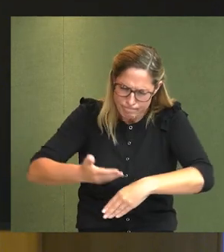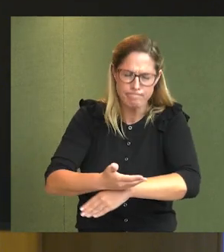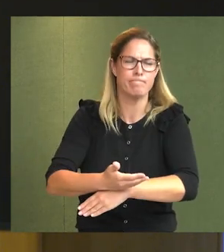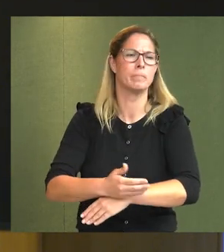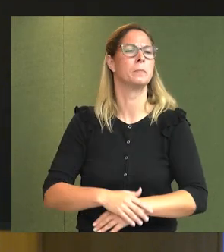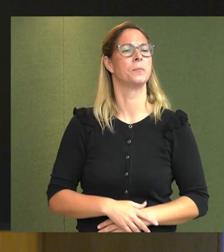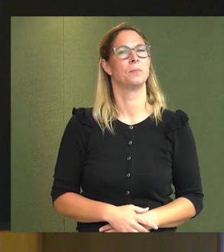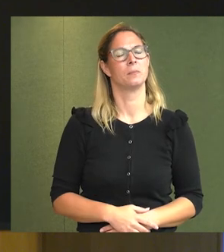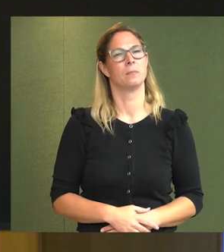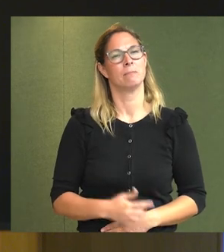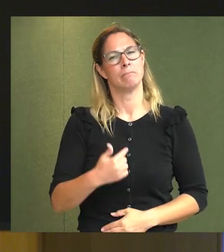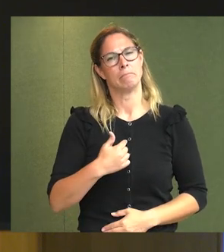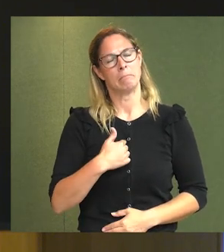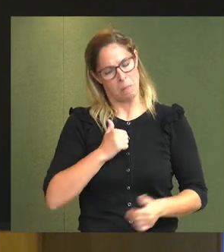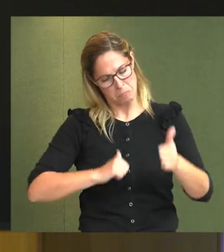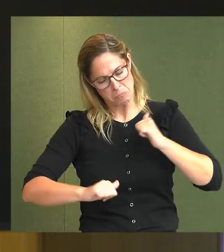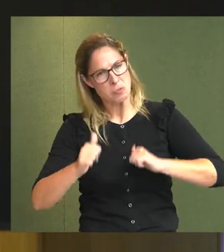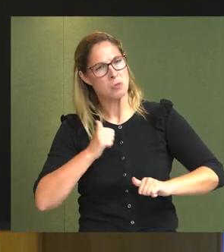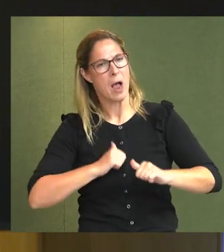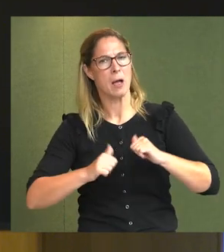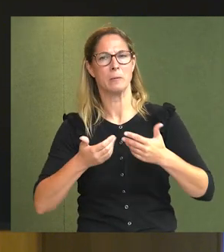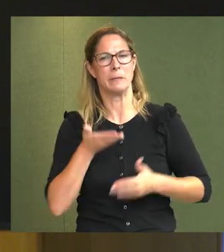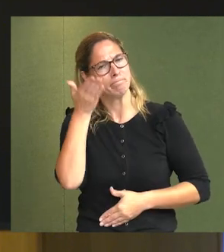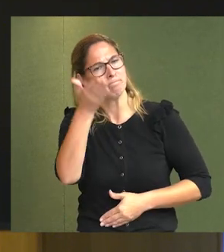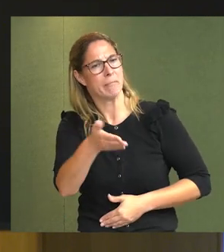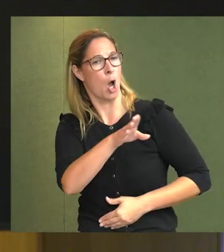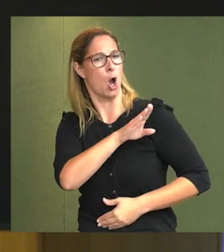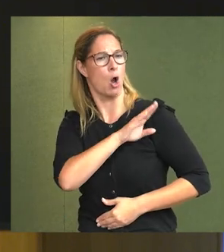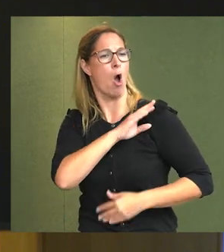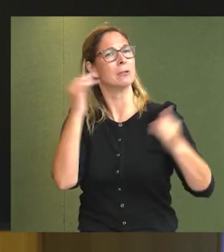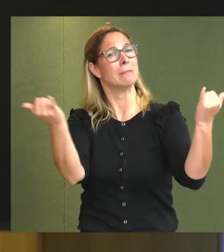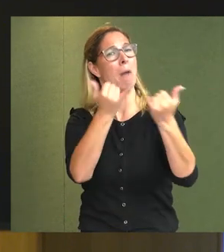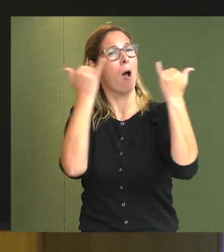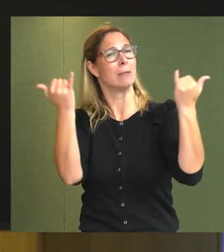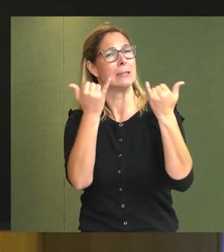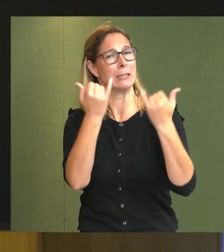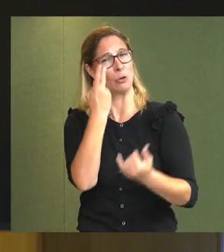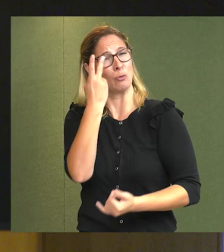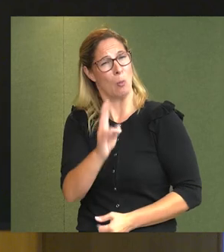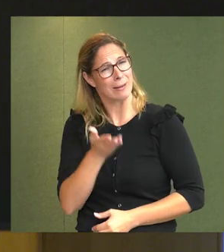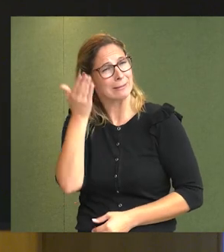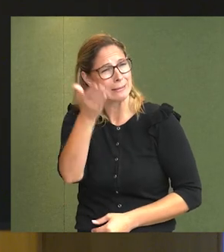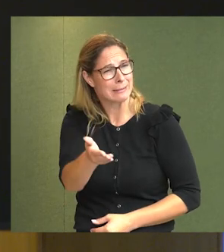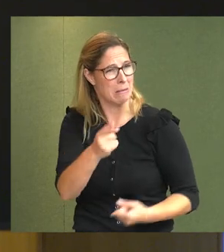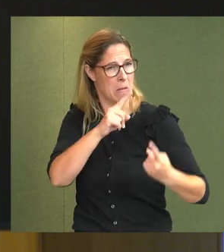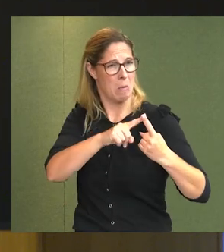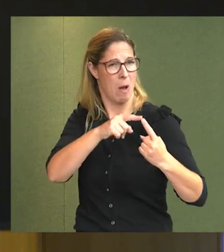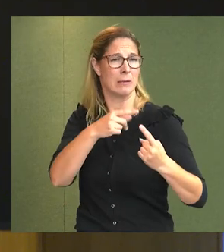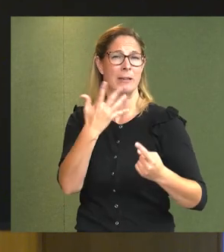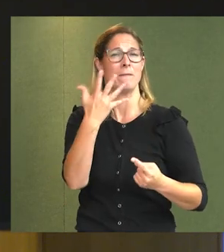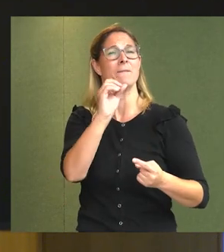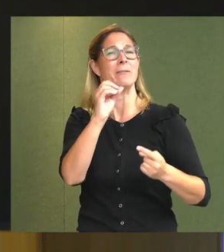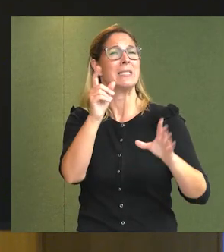Palace, the first celebrating 50 years of the NHS, and the second more recently as a London Assembly